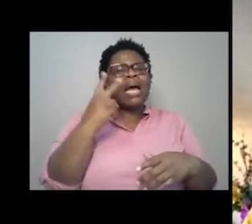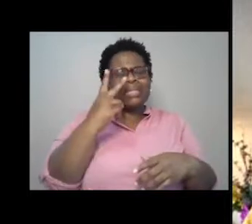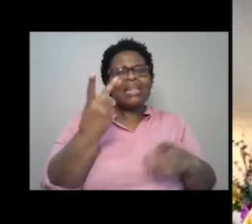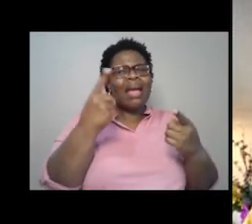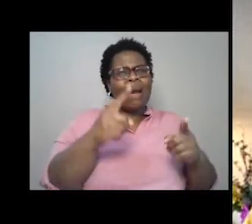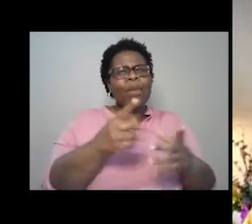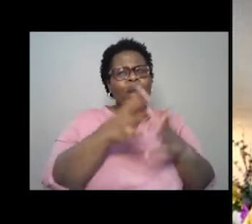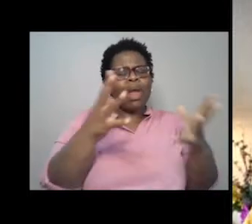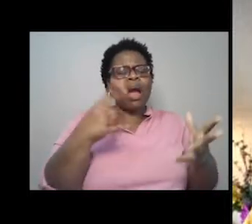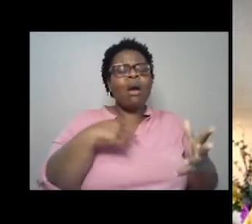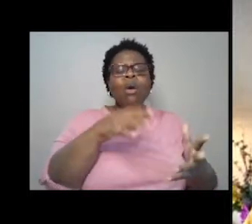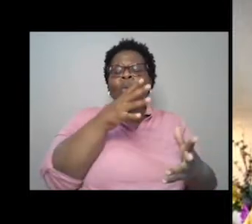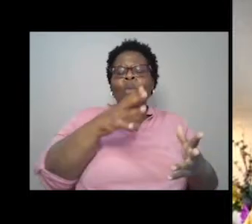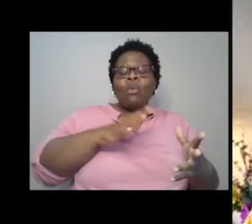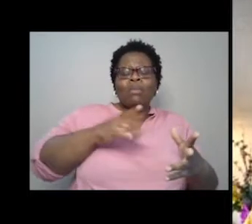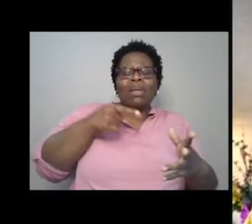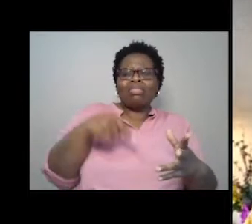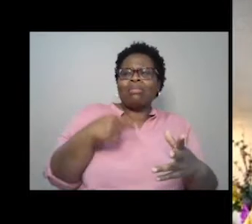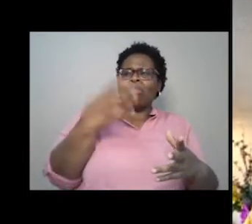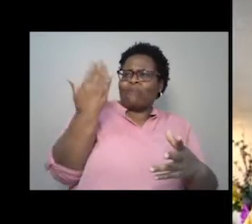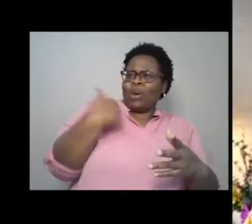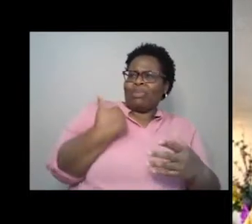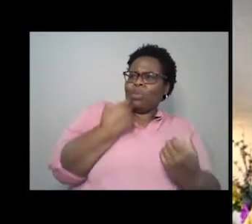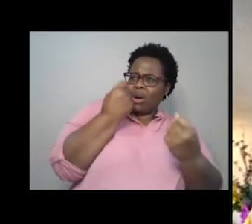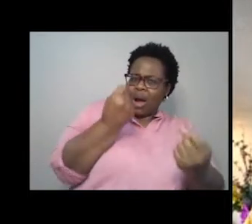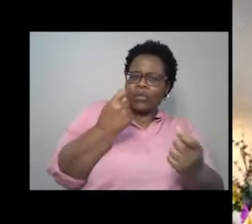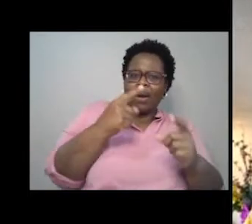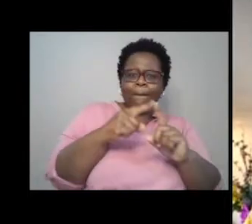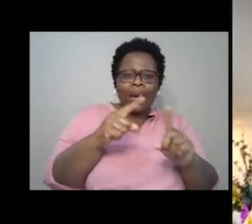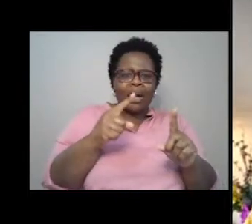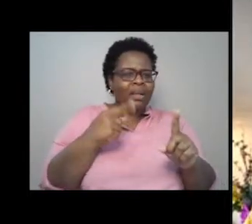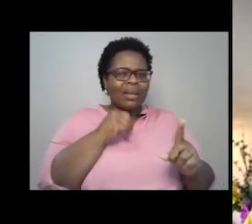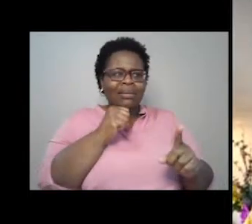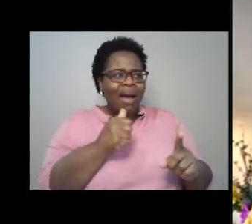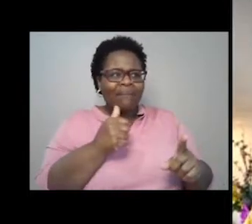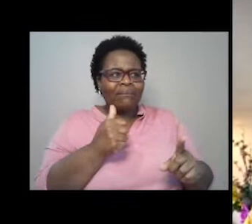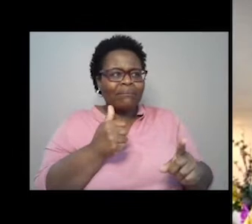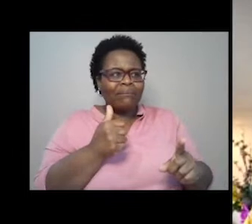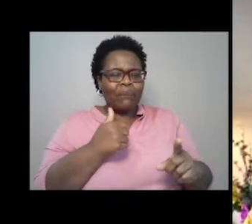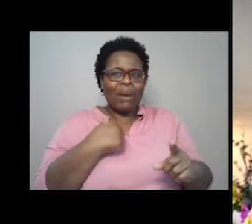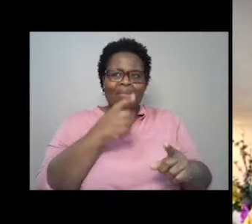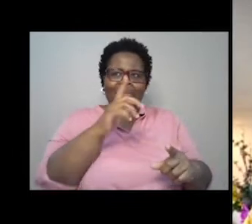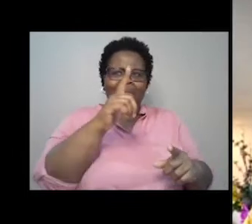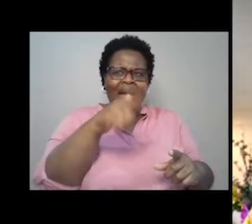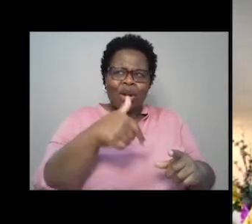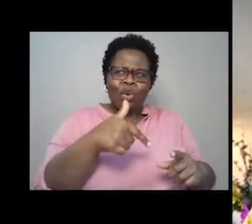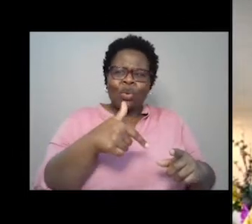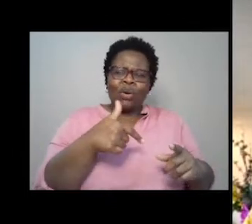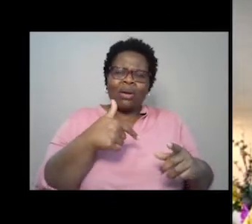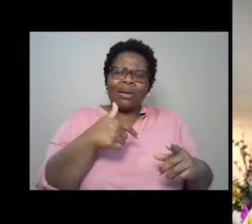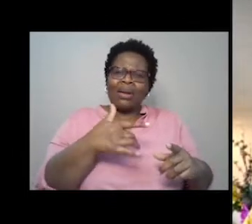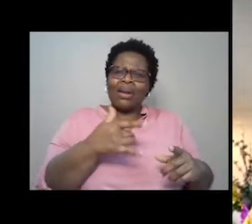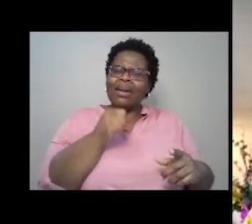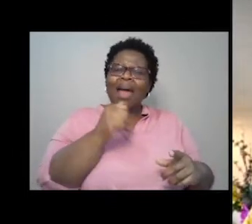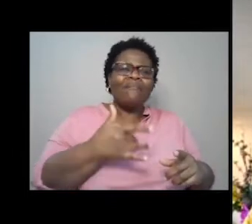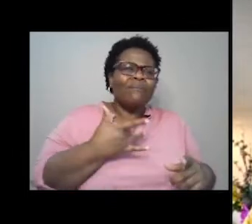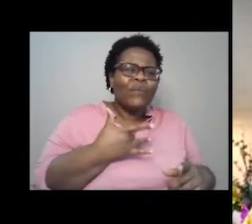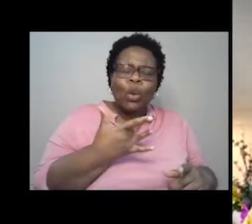who were once confident wake up one day and like, what happened? I was so confident. But confidence comes